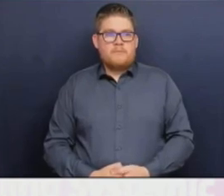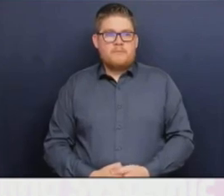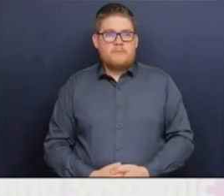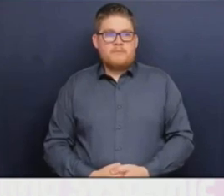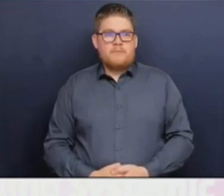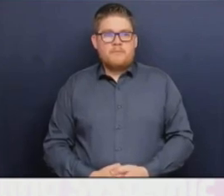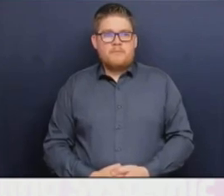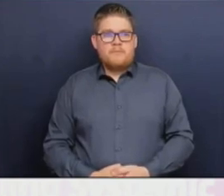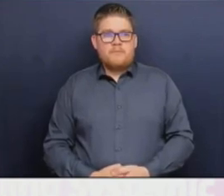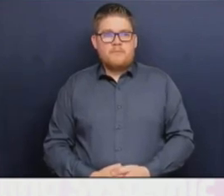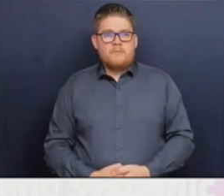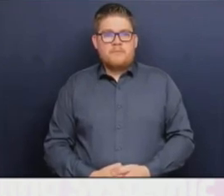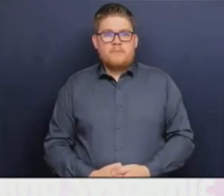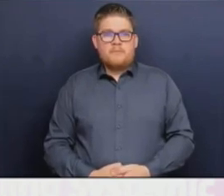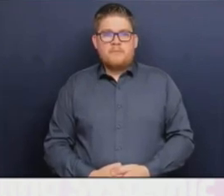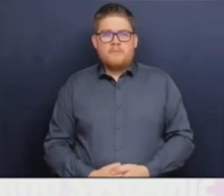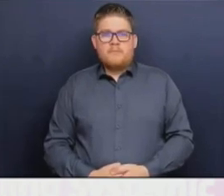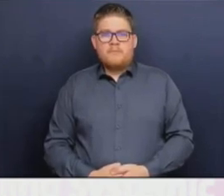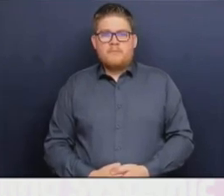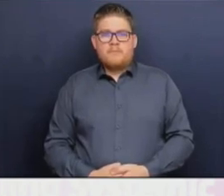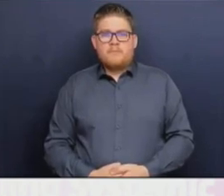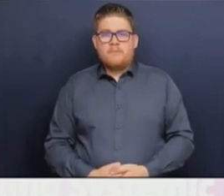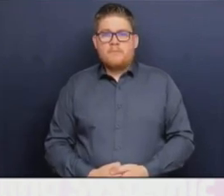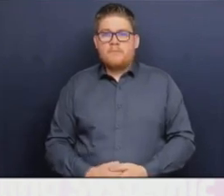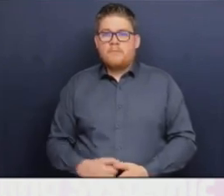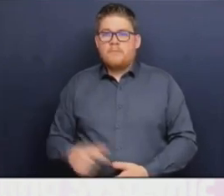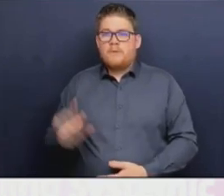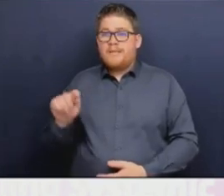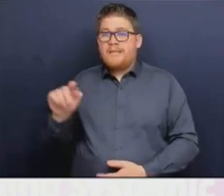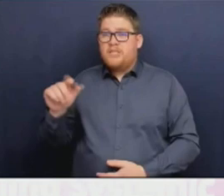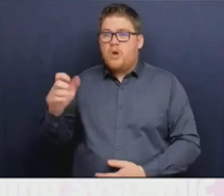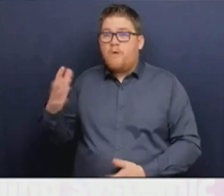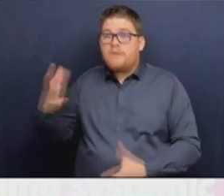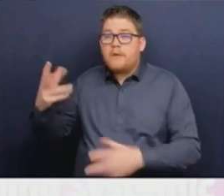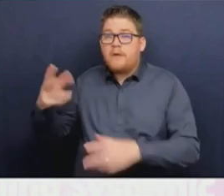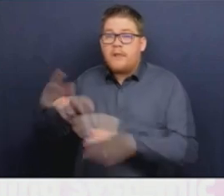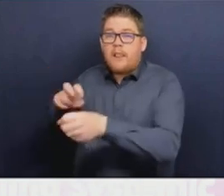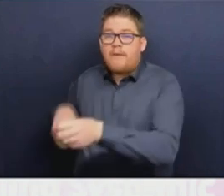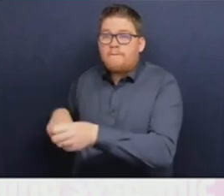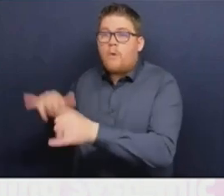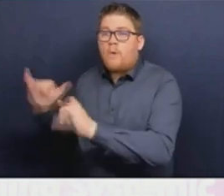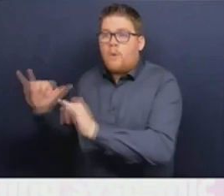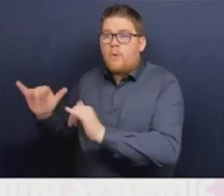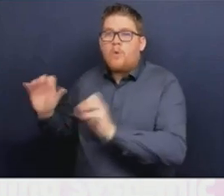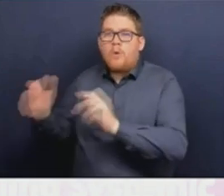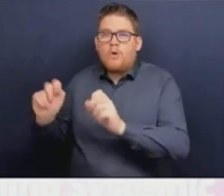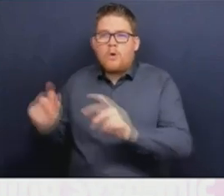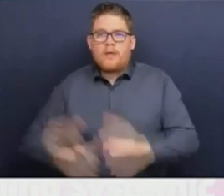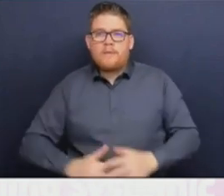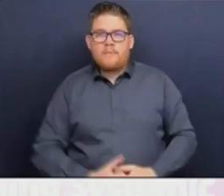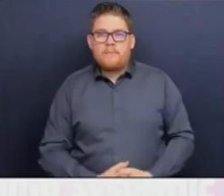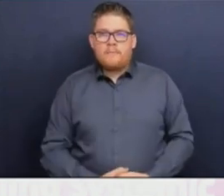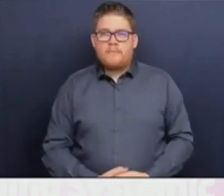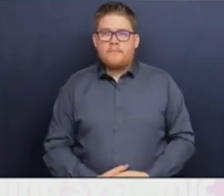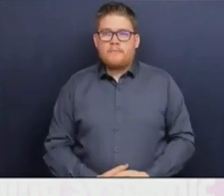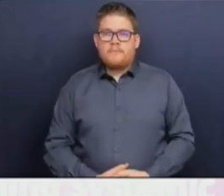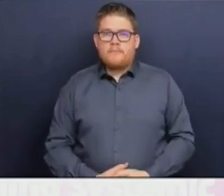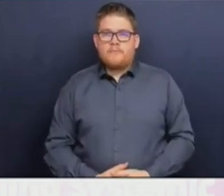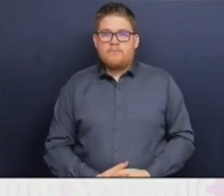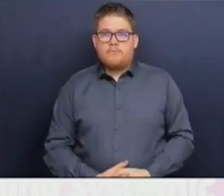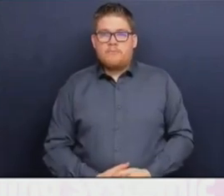Oh, he's left. Okay. Terry's gone? Okay. Well, I wonder if the Premier could weigh in.